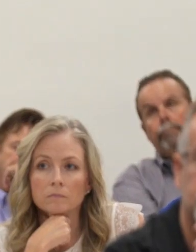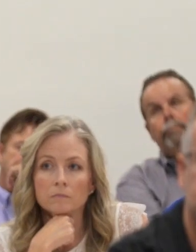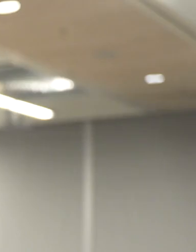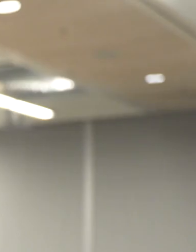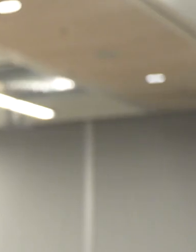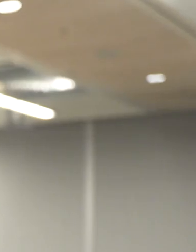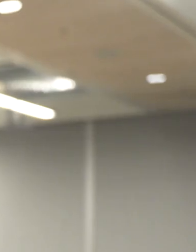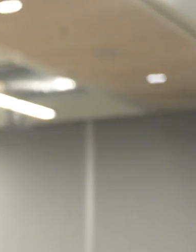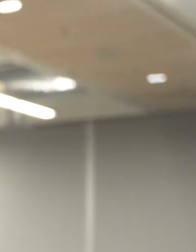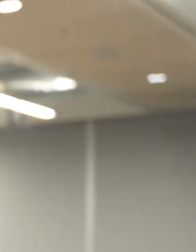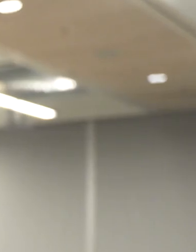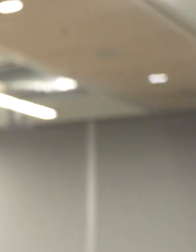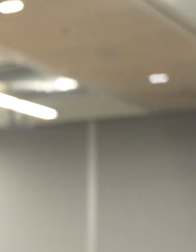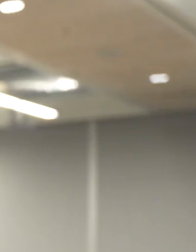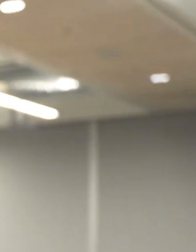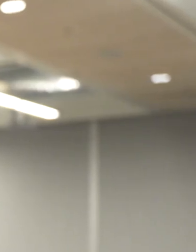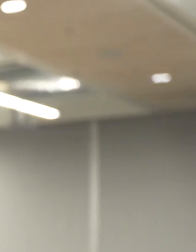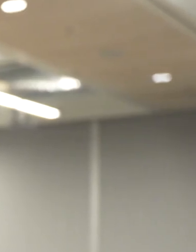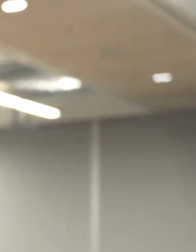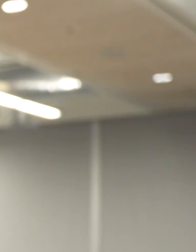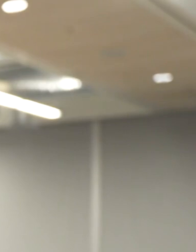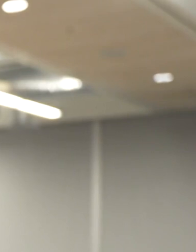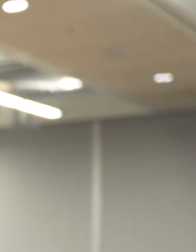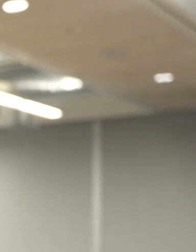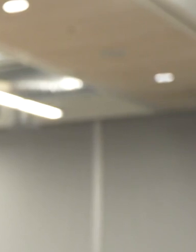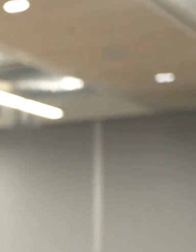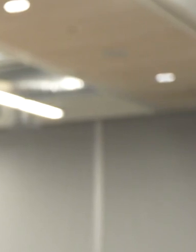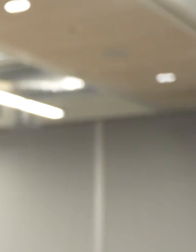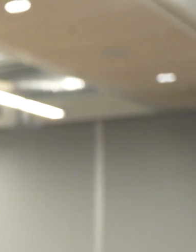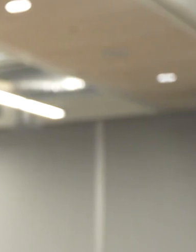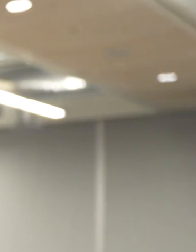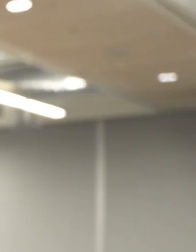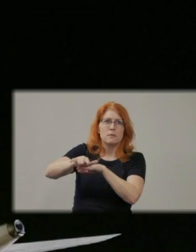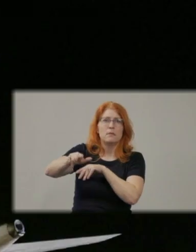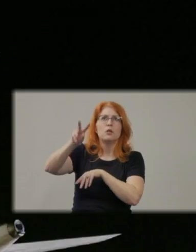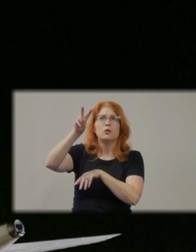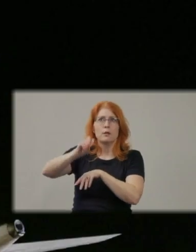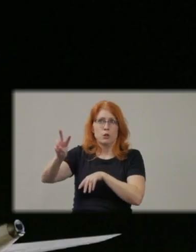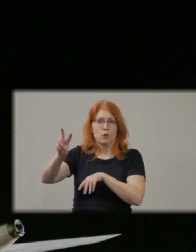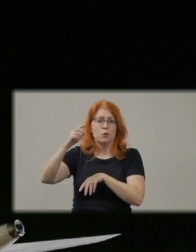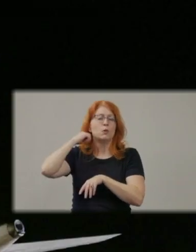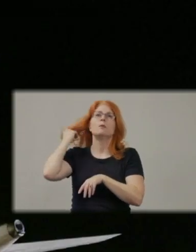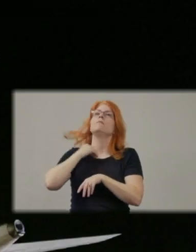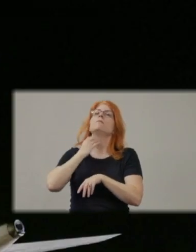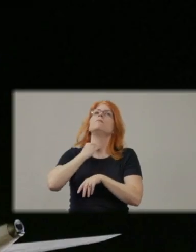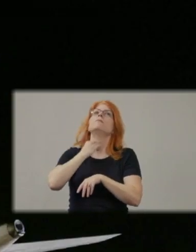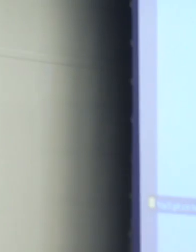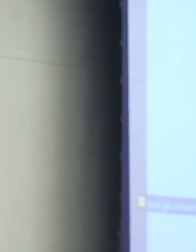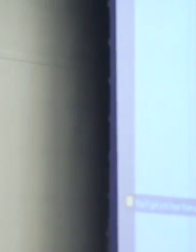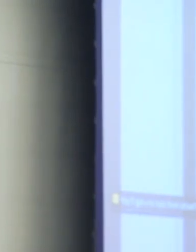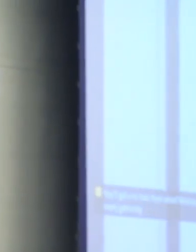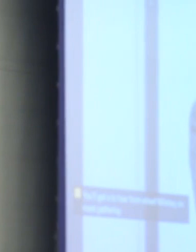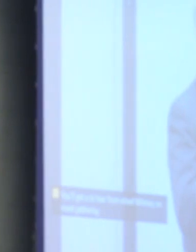This is my first time visiting with the Copa conference, and so far it's wonderful. The focus with the planning piece in people